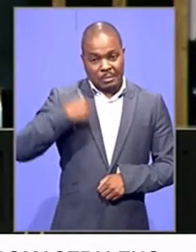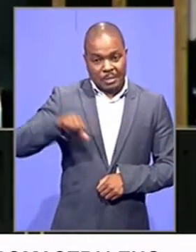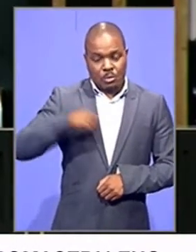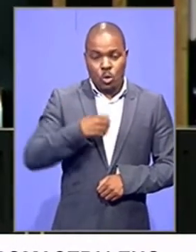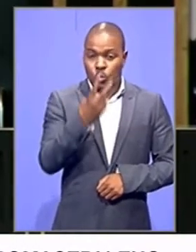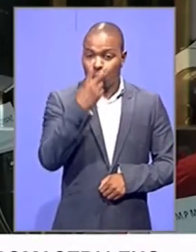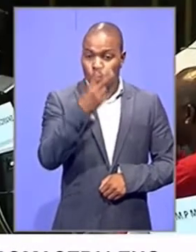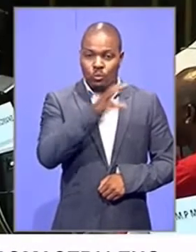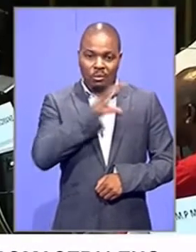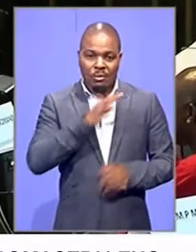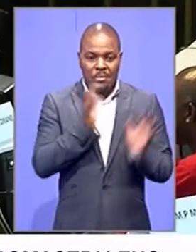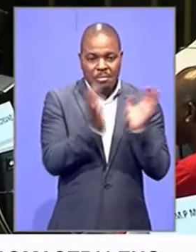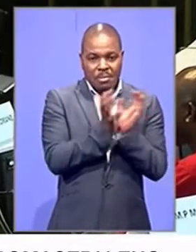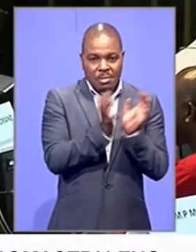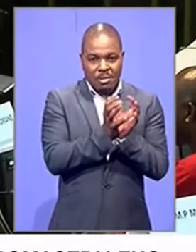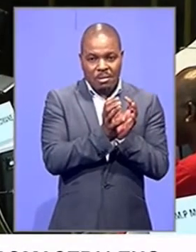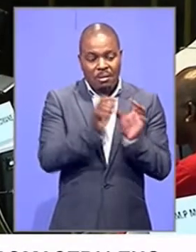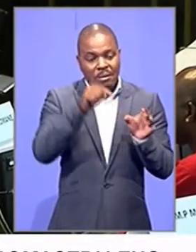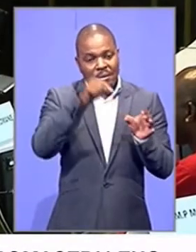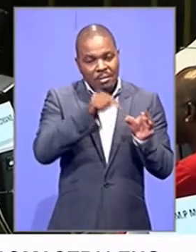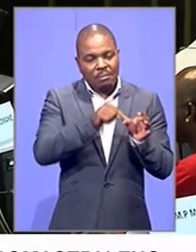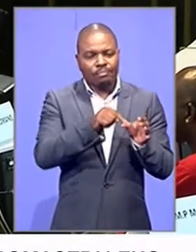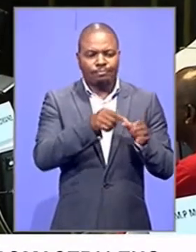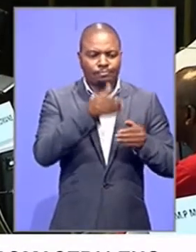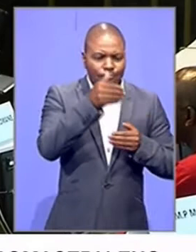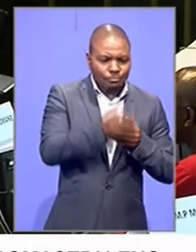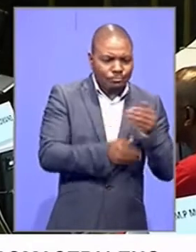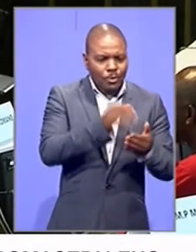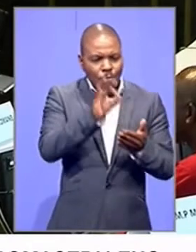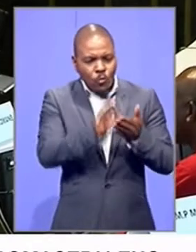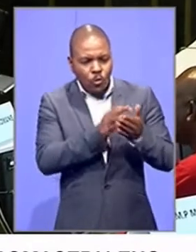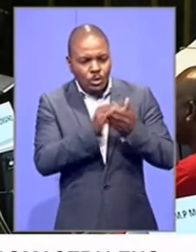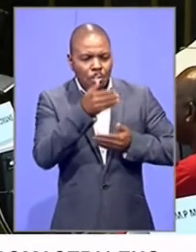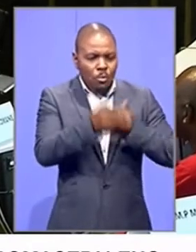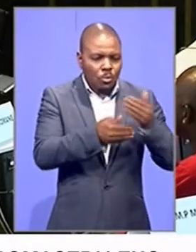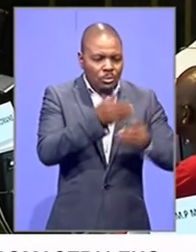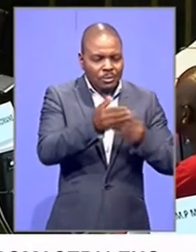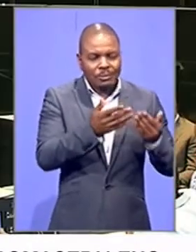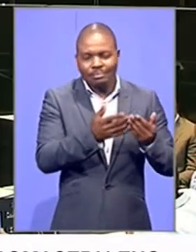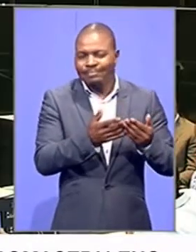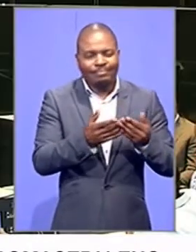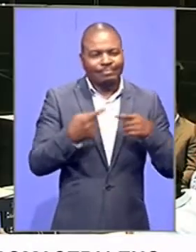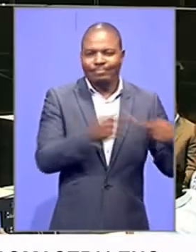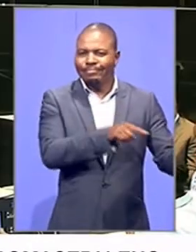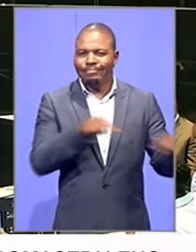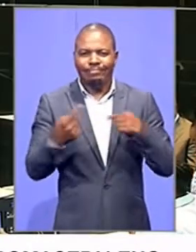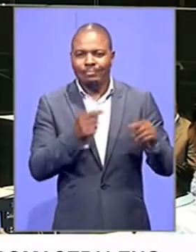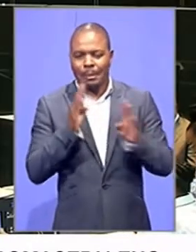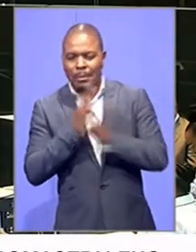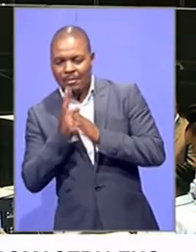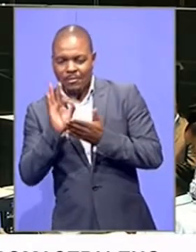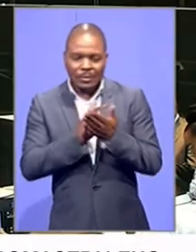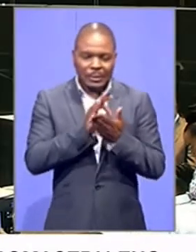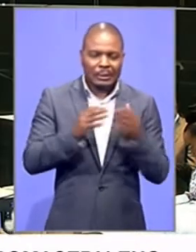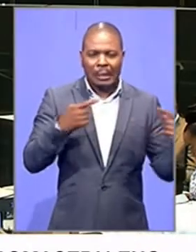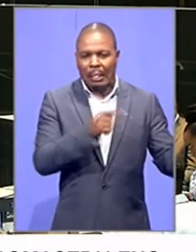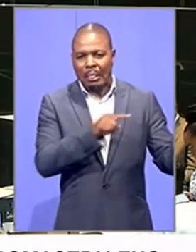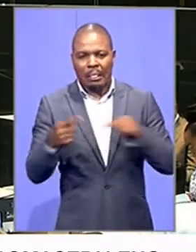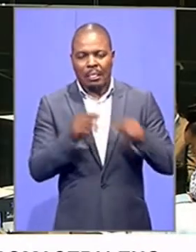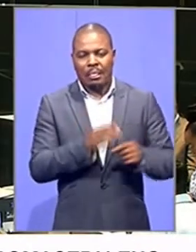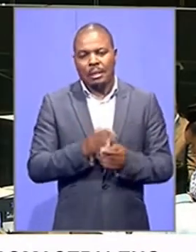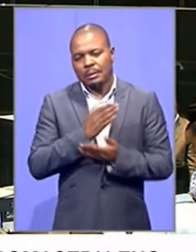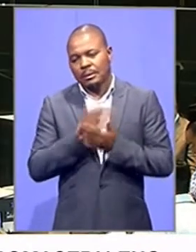pedi ba lekgotla ba ne ba sa dumellane ka mokgwa wa ho voutela dikomiti sephiring mekga e meng ya dipolotiki